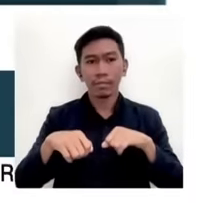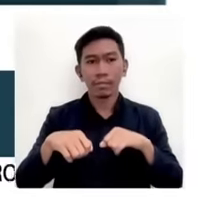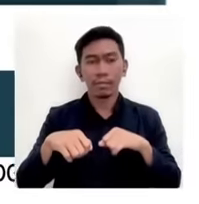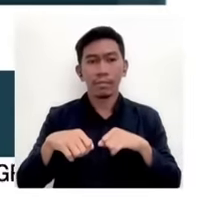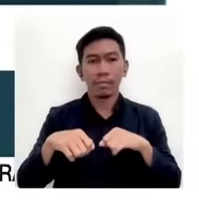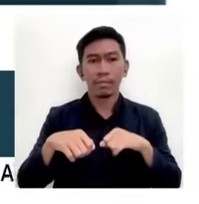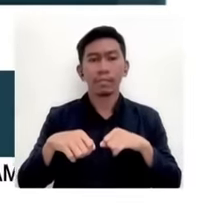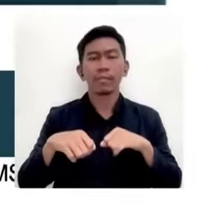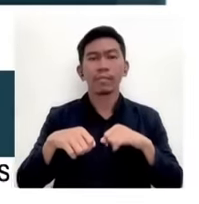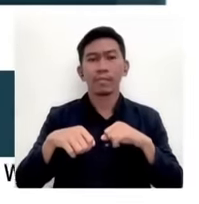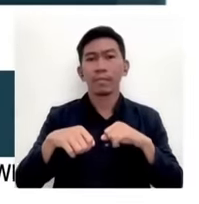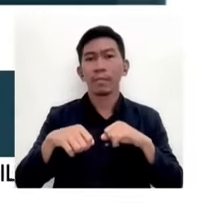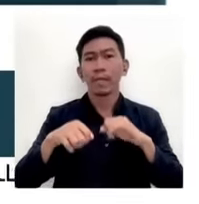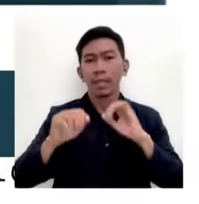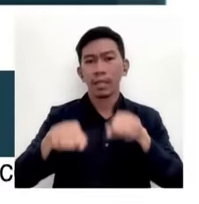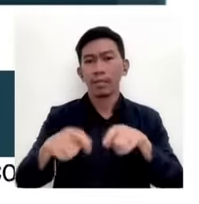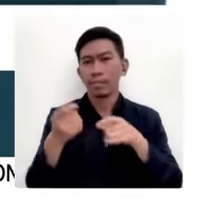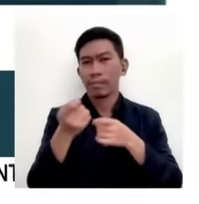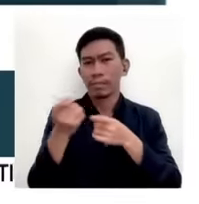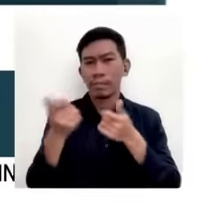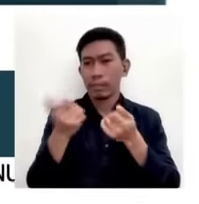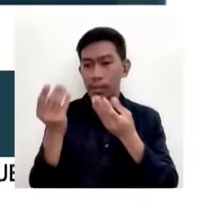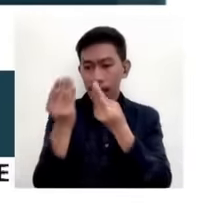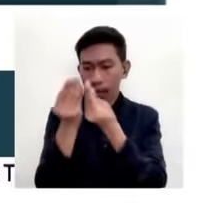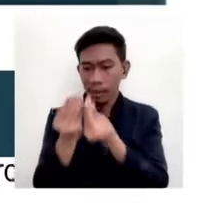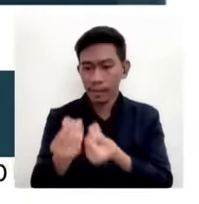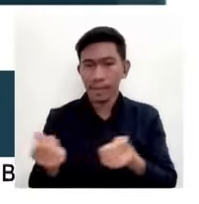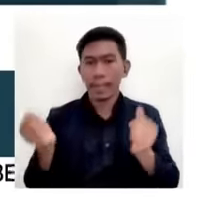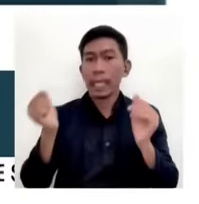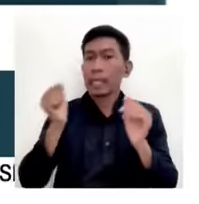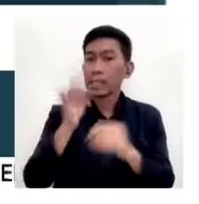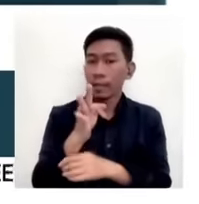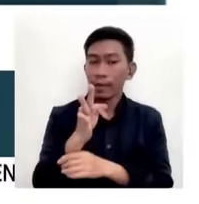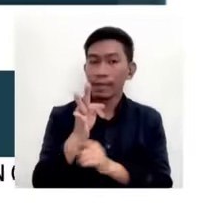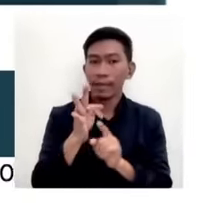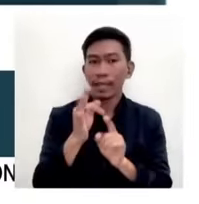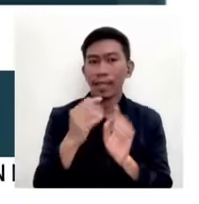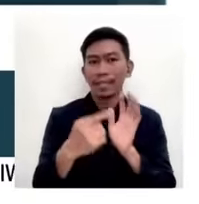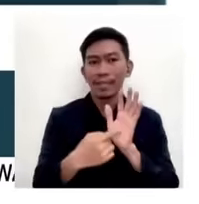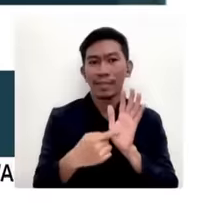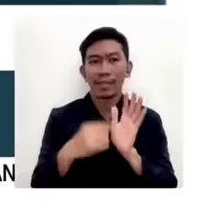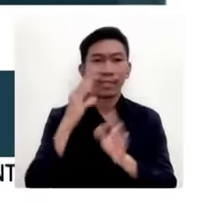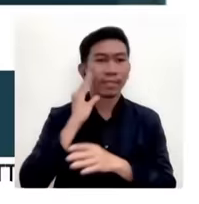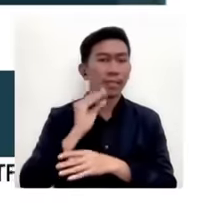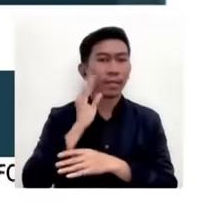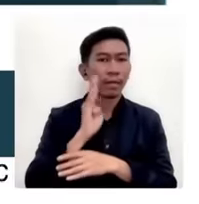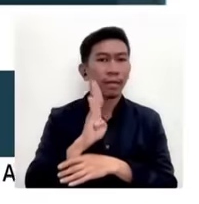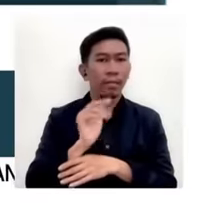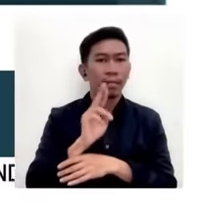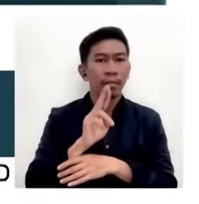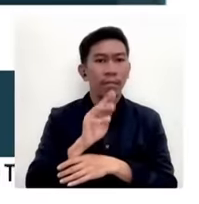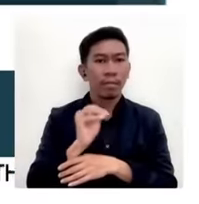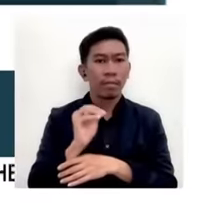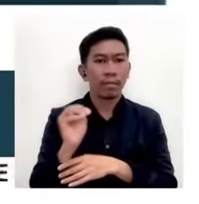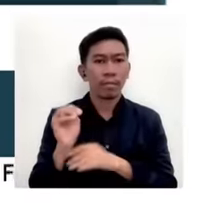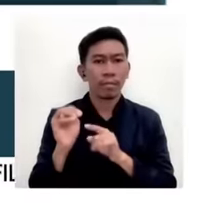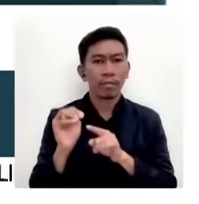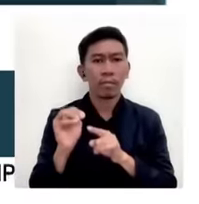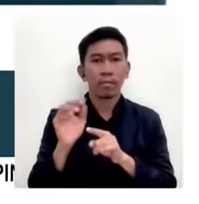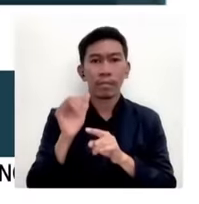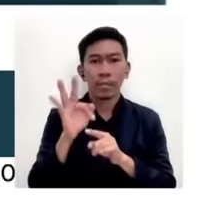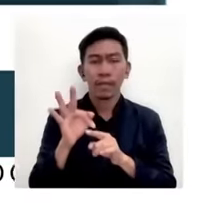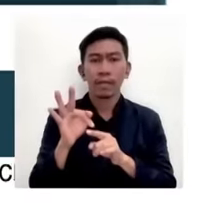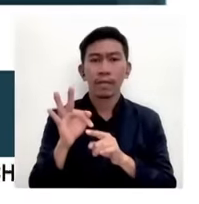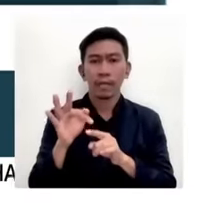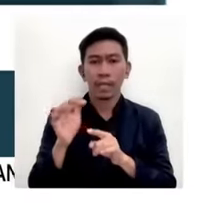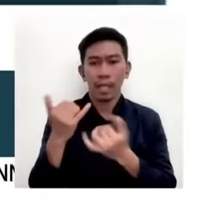can be erased, mawawala ho ito lahat kung kagaya sa experience ng Bangsamoro, kung itong self-governance